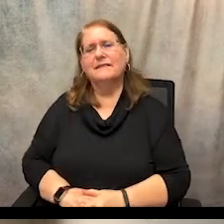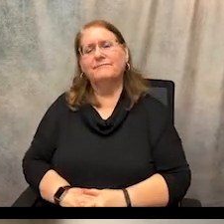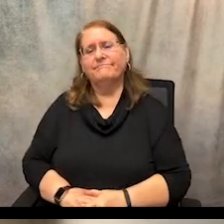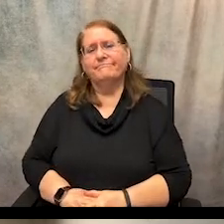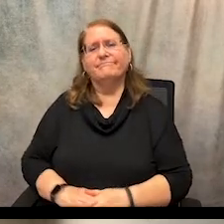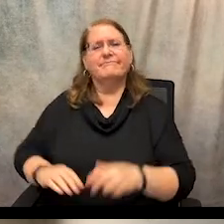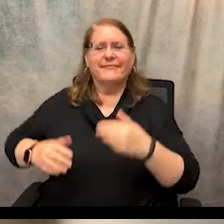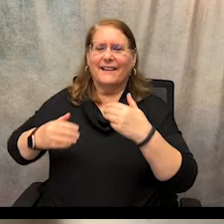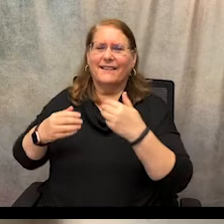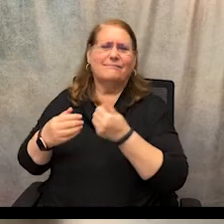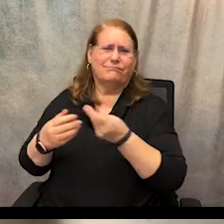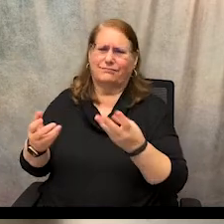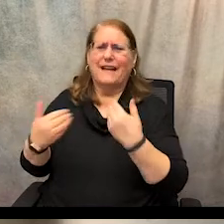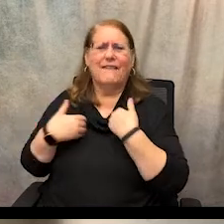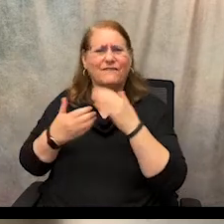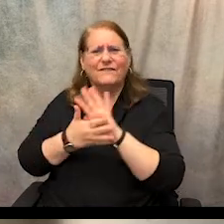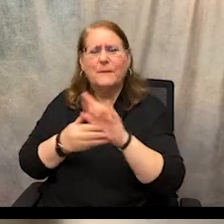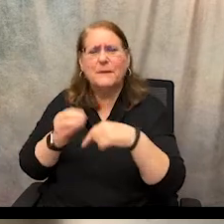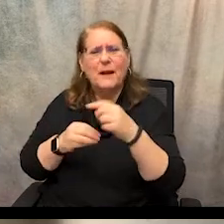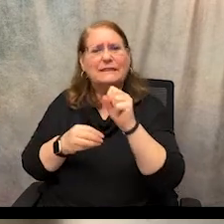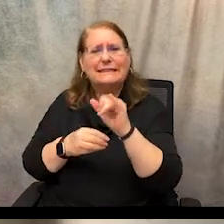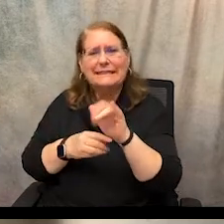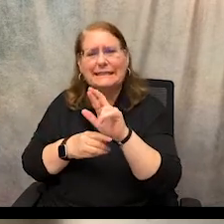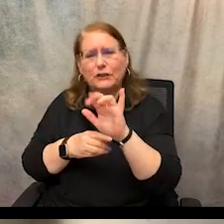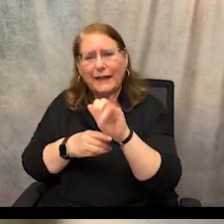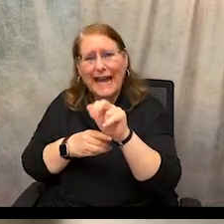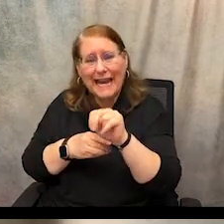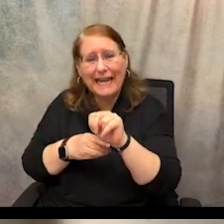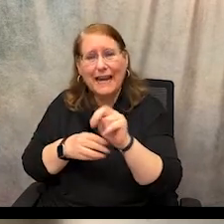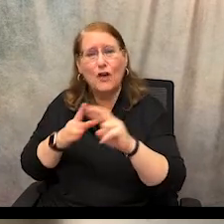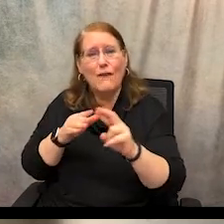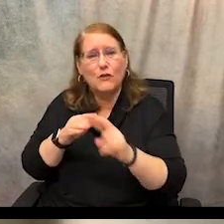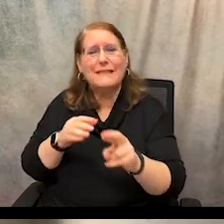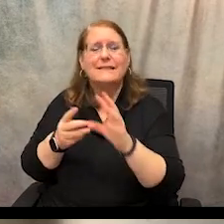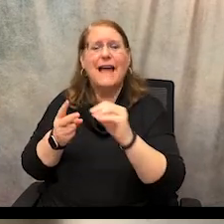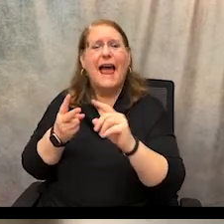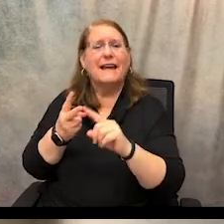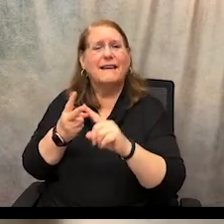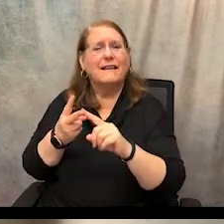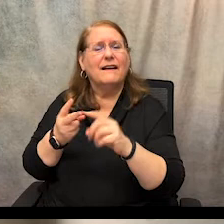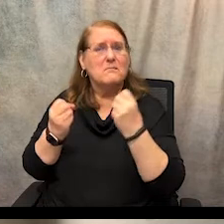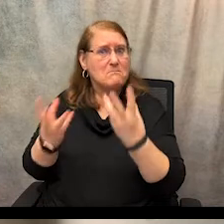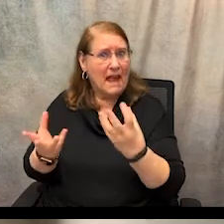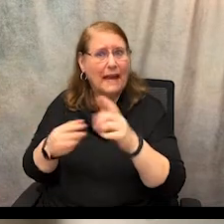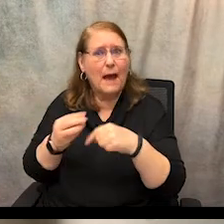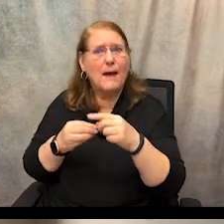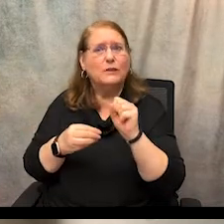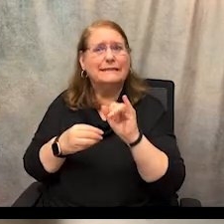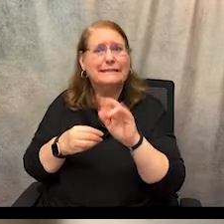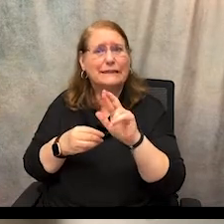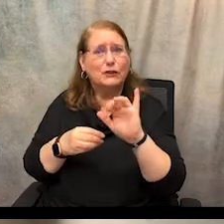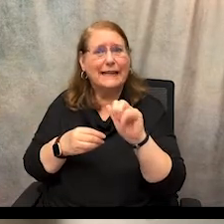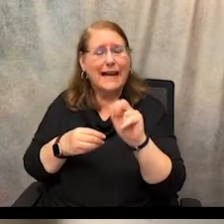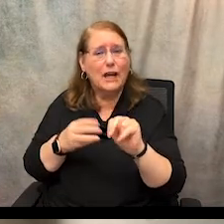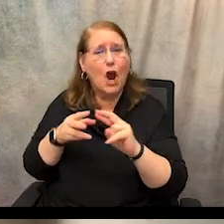There's obviously been quite a few films about Syrian refugees, and even quite a few films about Syrian refugees in Canada. And I basically wanted